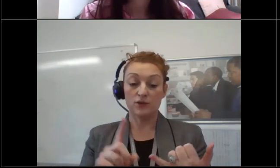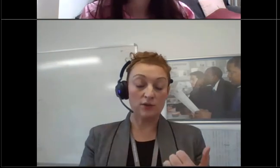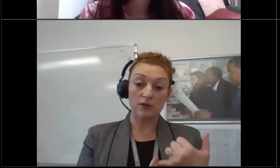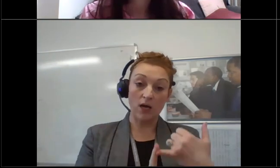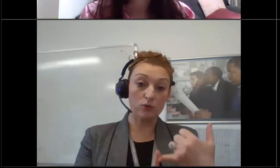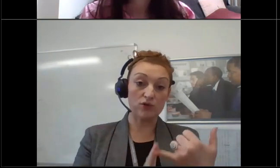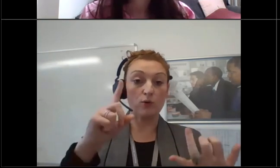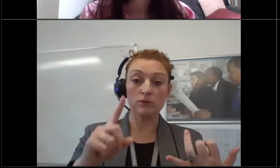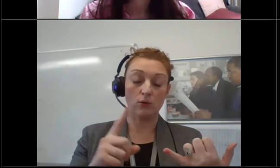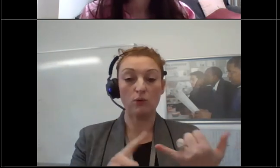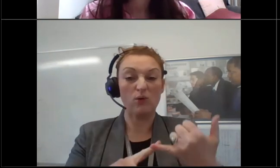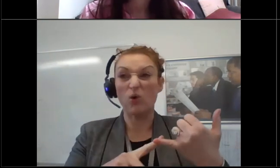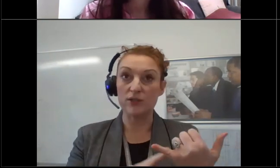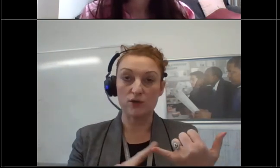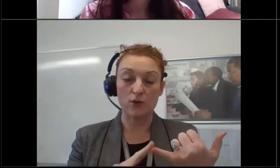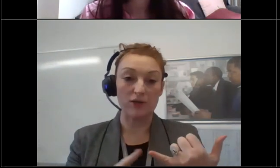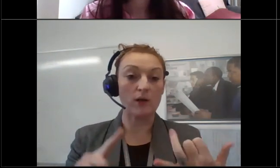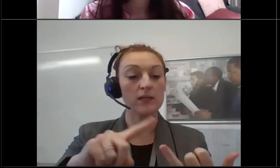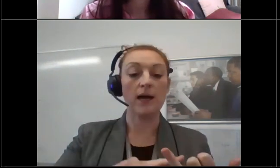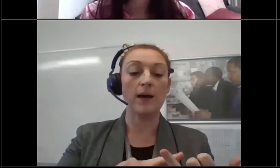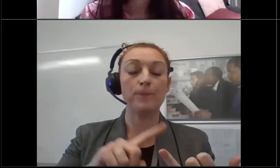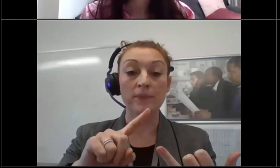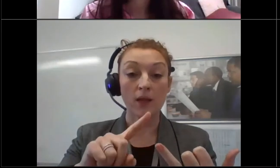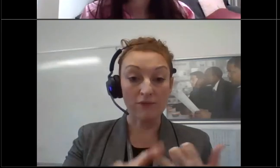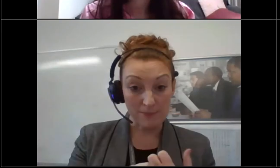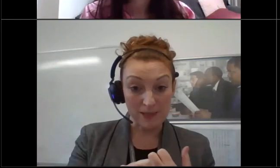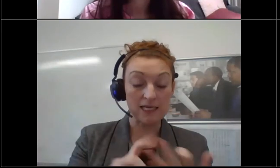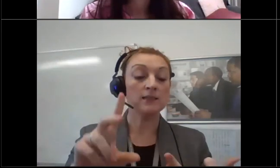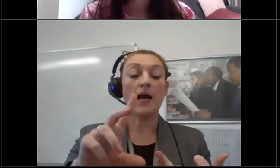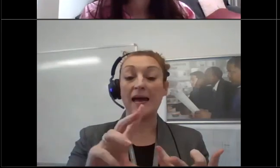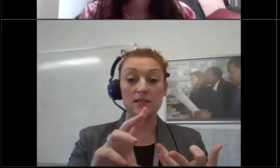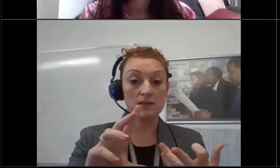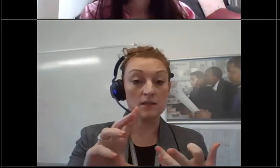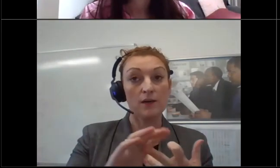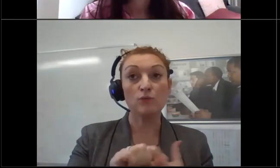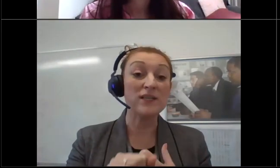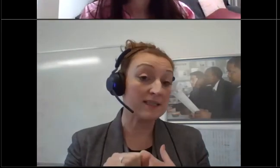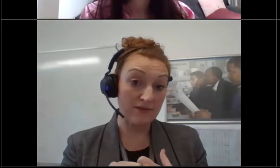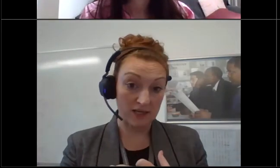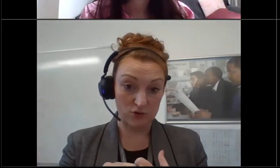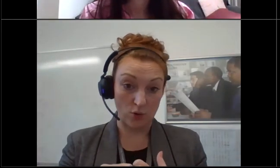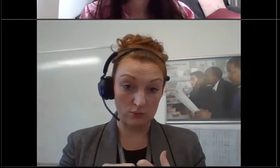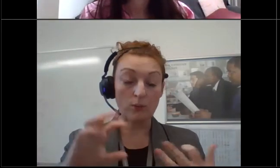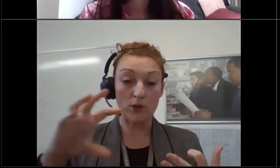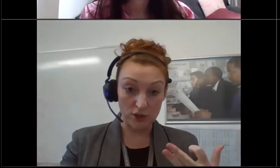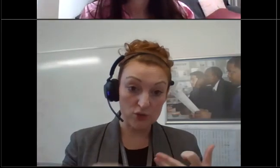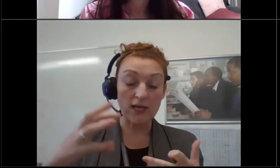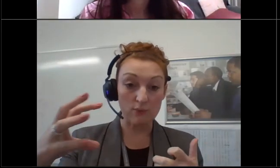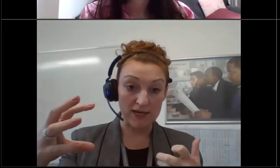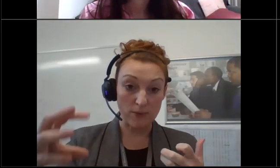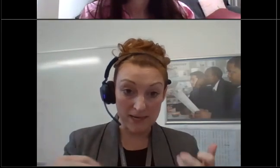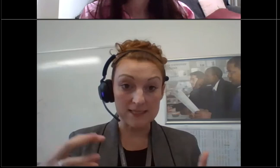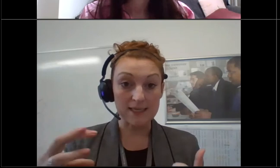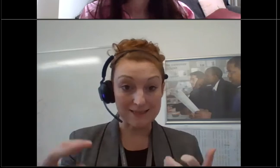So old school or current school, if you like, family and receiving school will